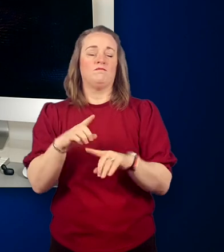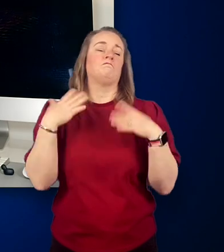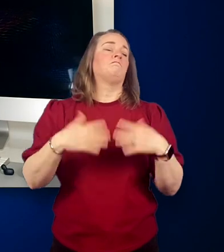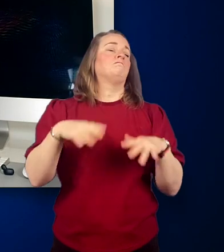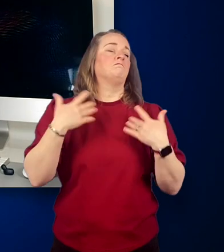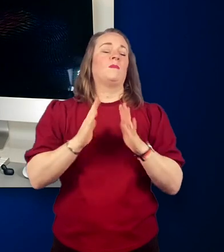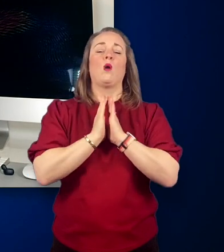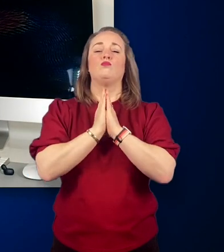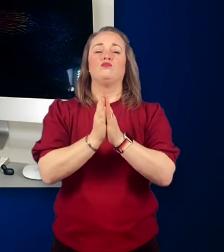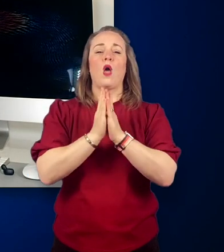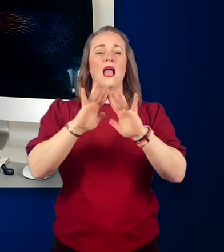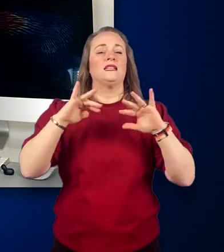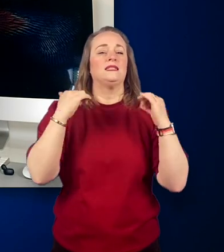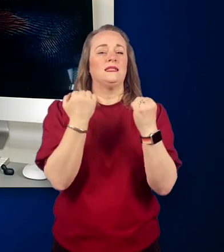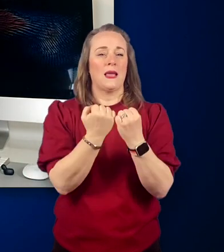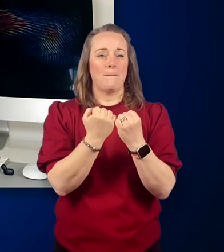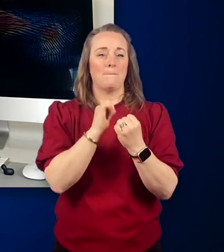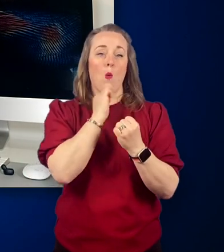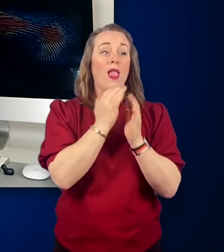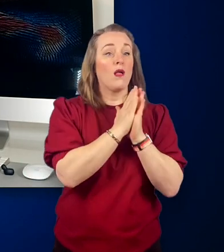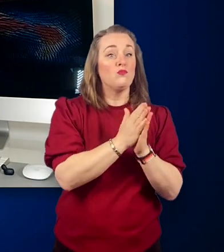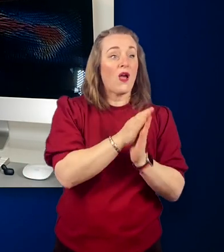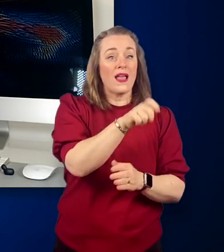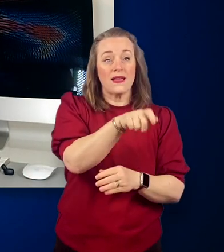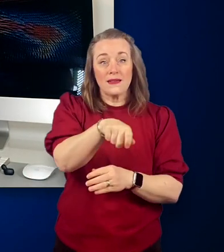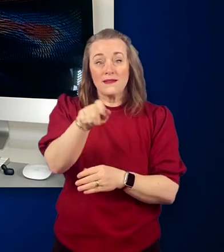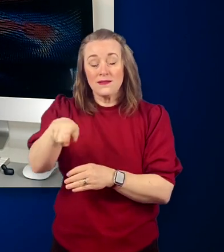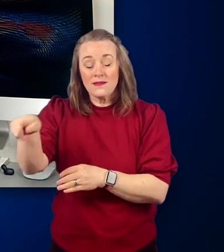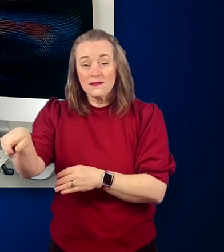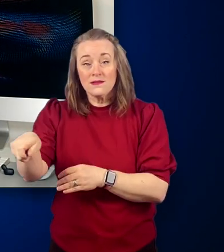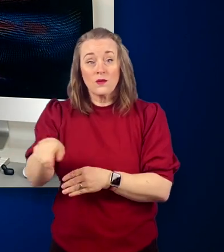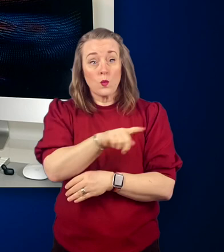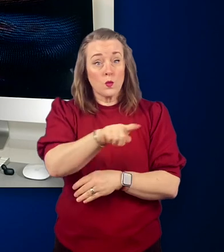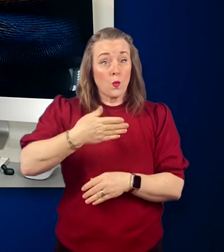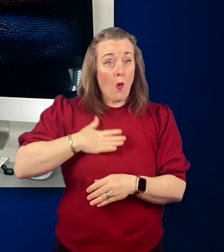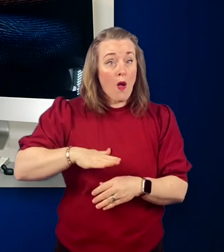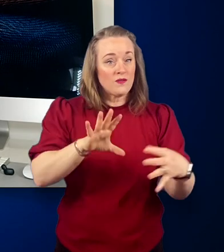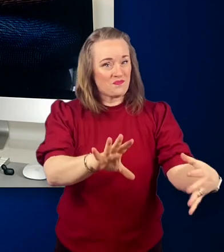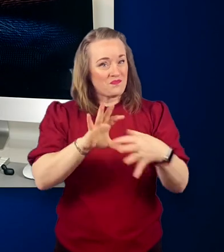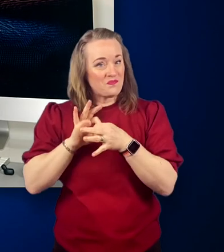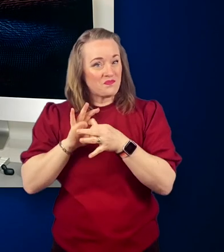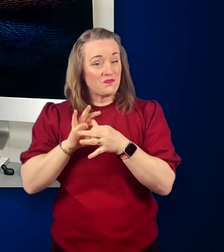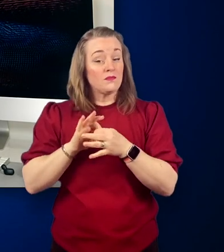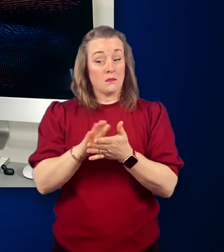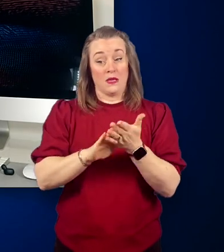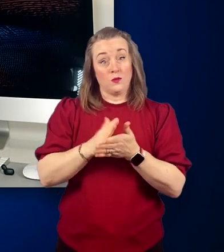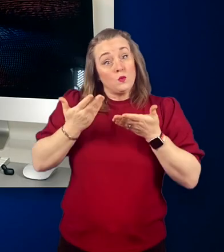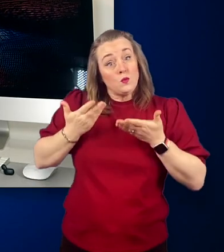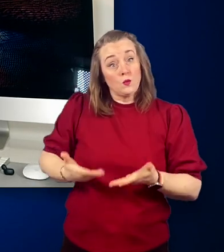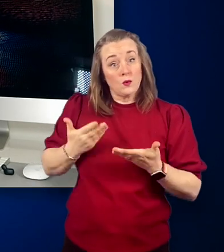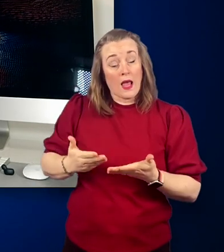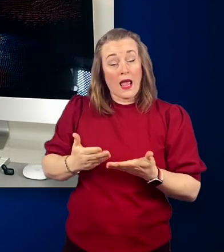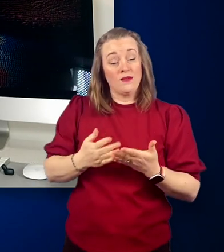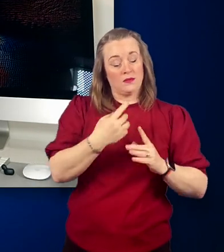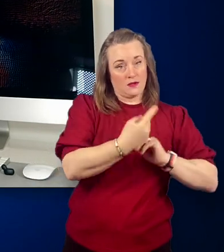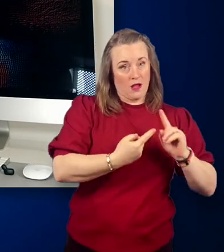team praying for people who need prayer. So please join them. So today after the service, please go